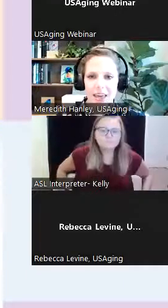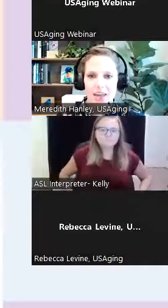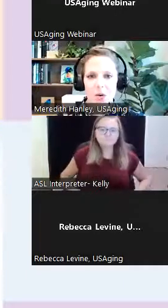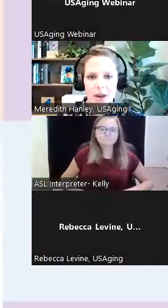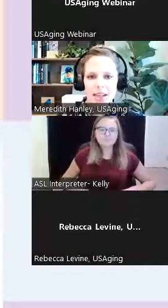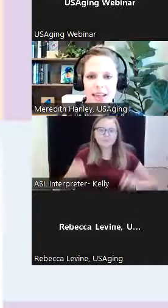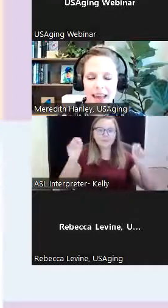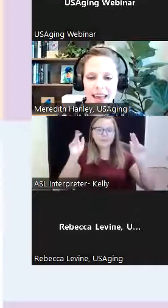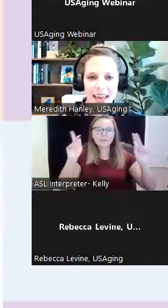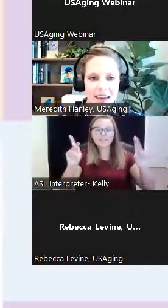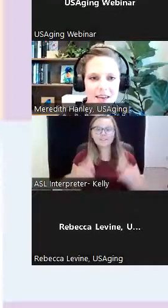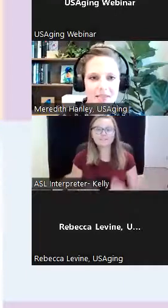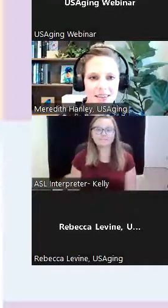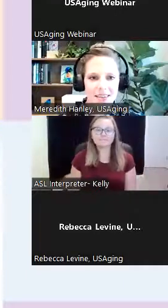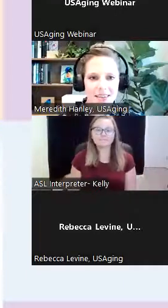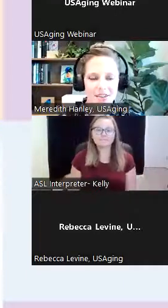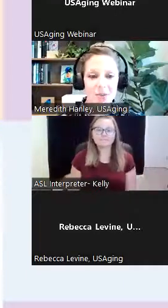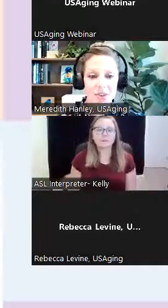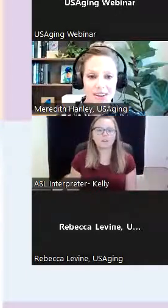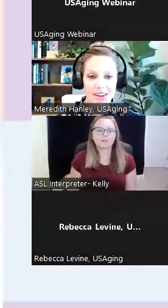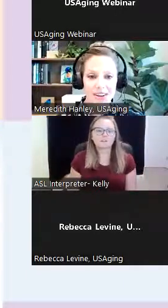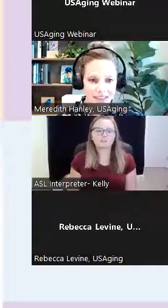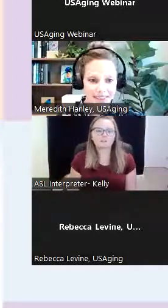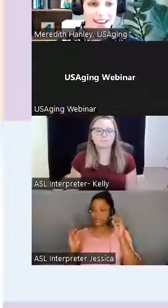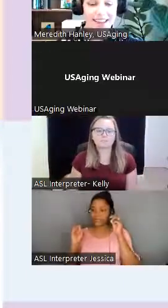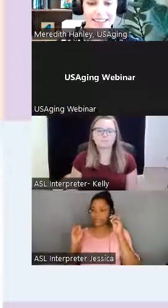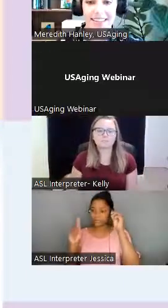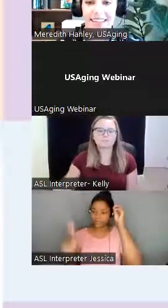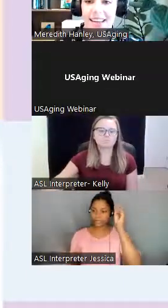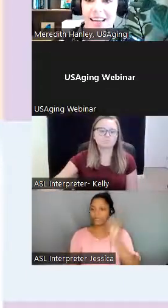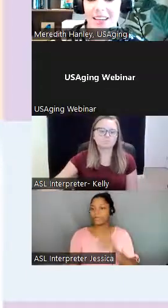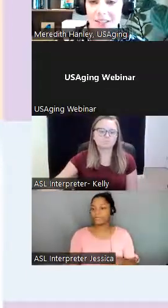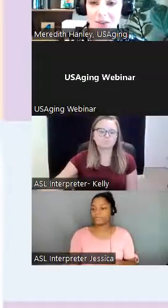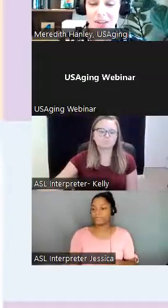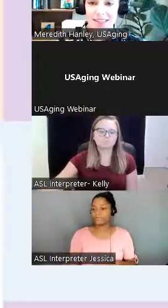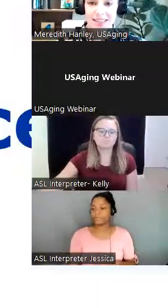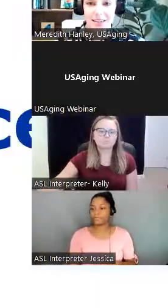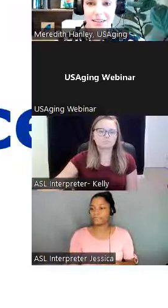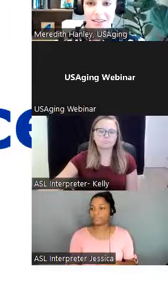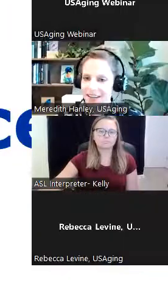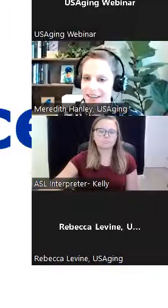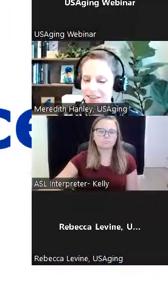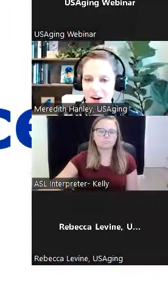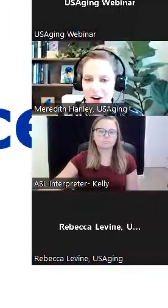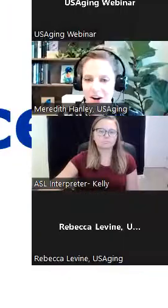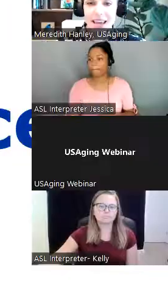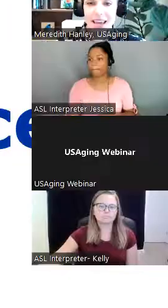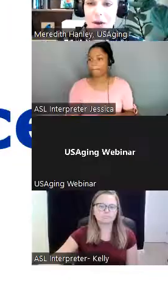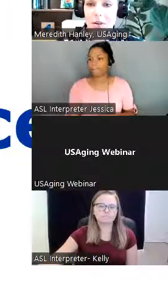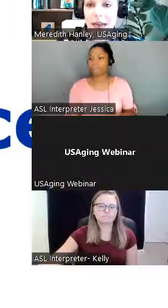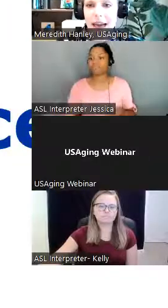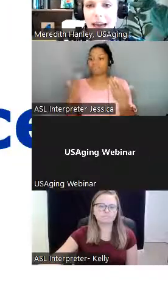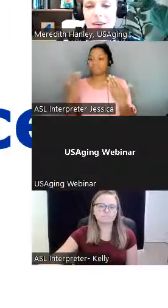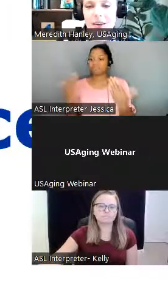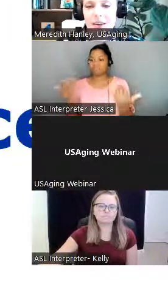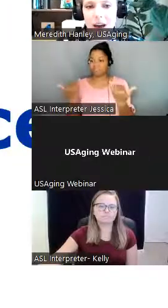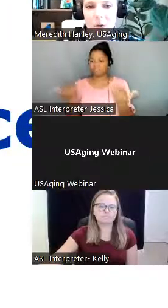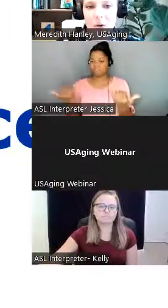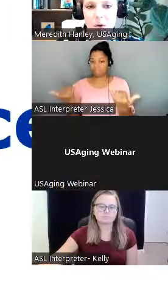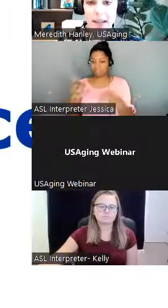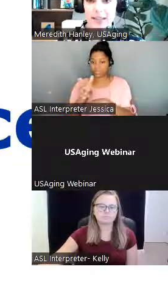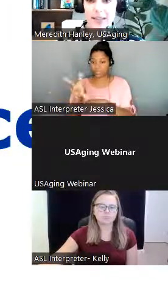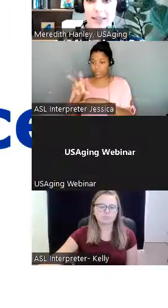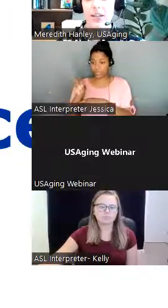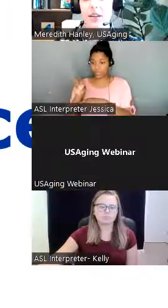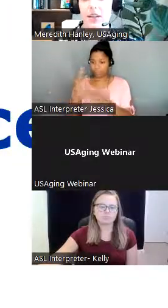Okay, well, I have 2:30 on the dot. So let's get started again. Welcome back.